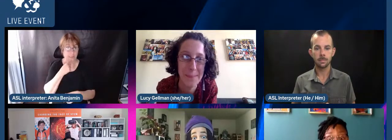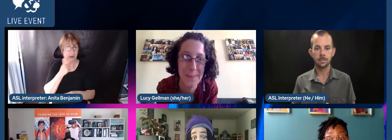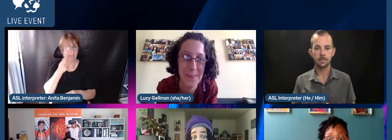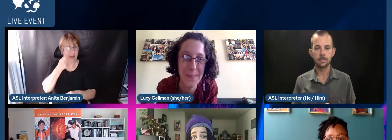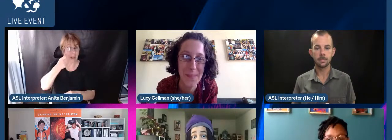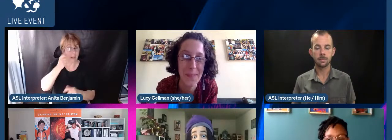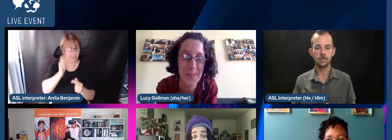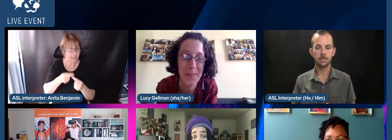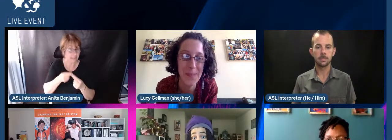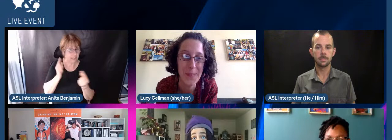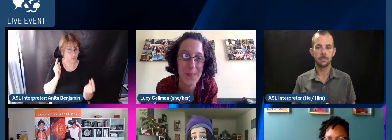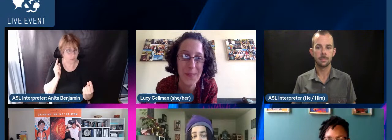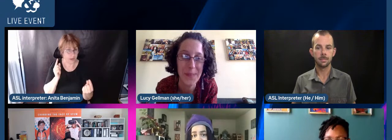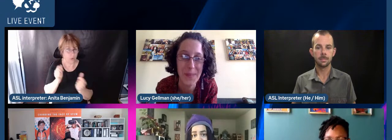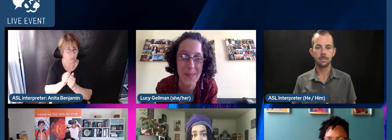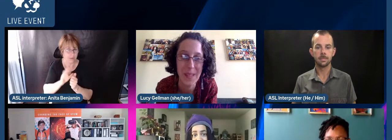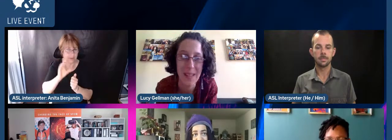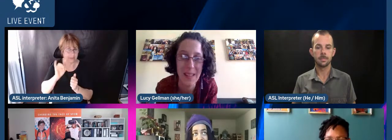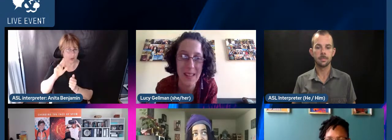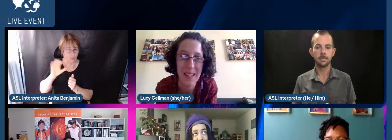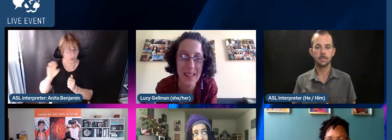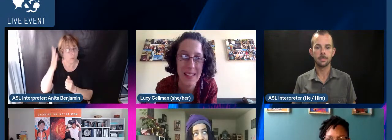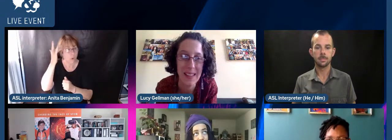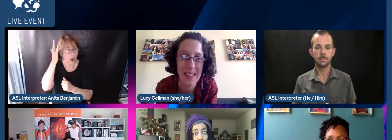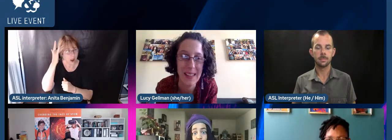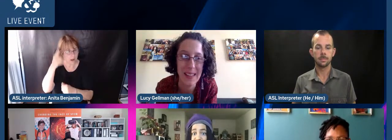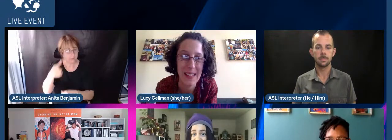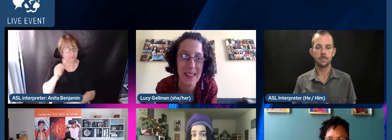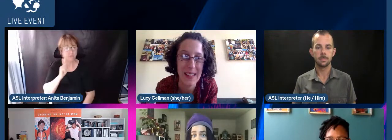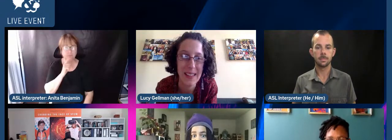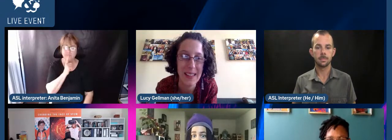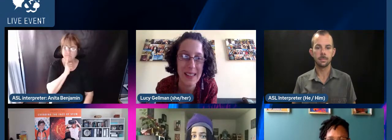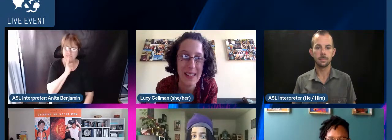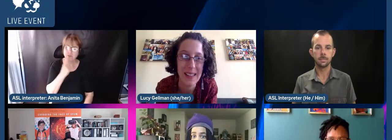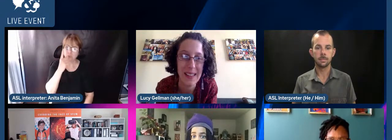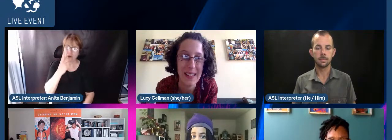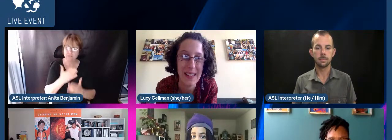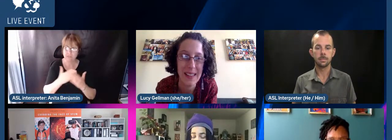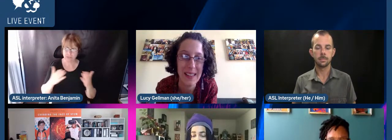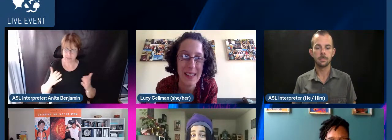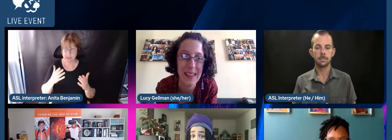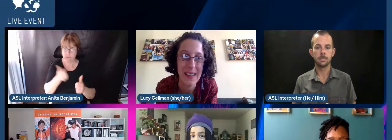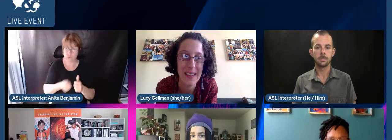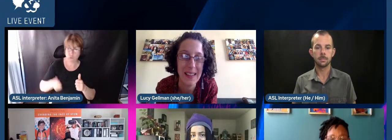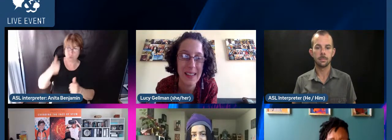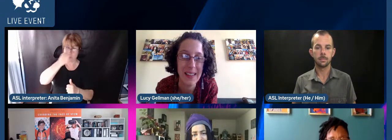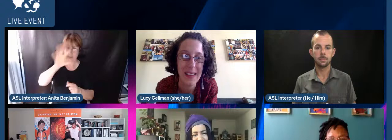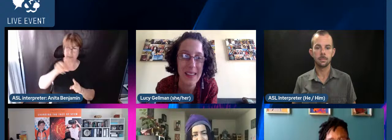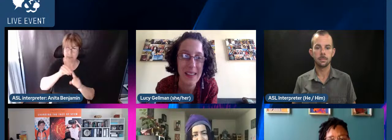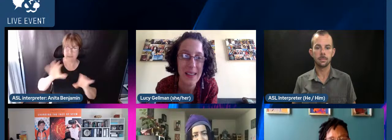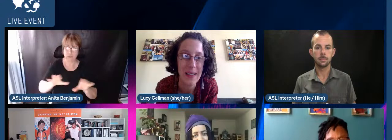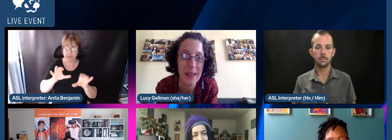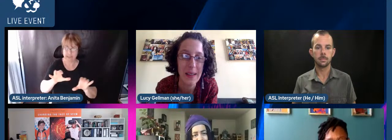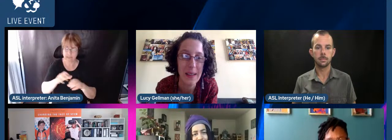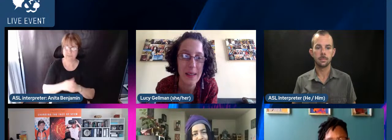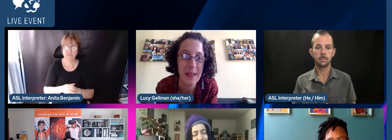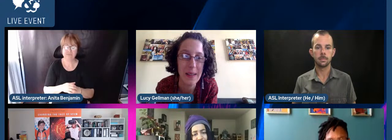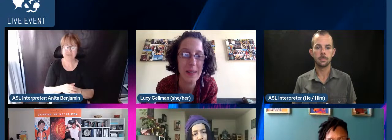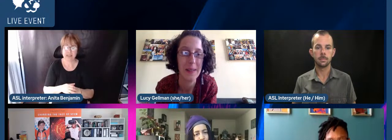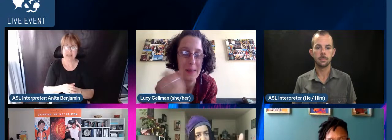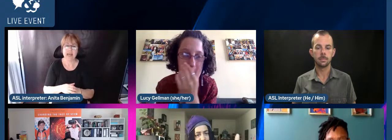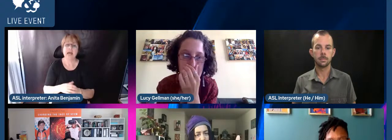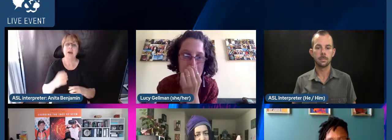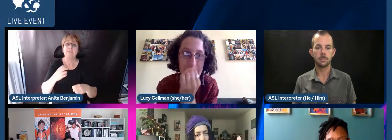bit. Because I think that one of the things that supremacy culture does is it makes us think